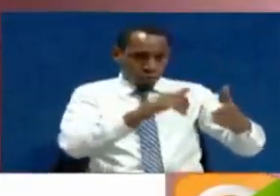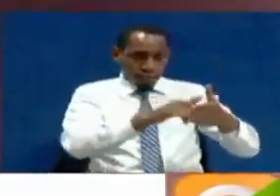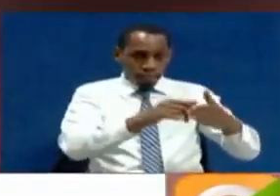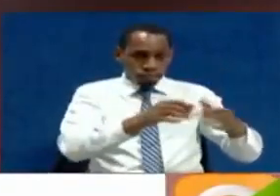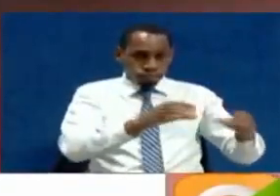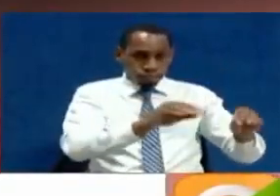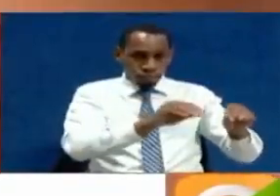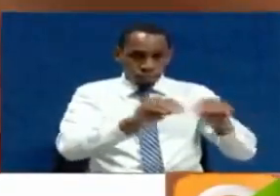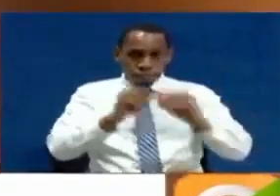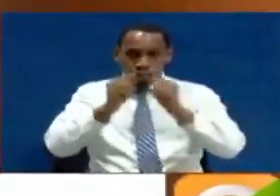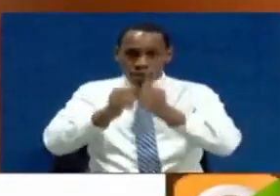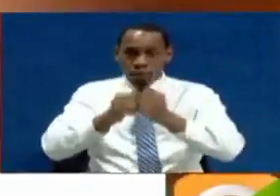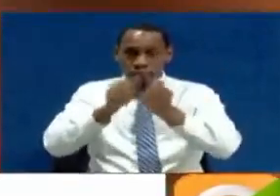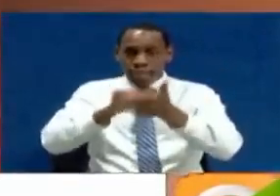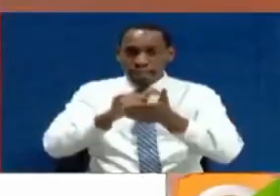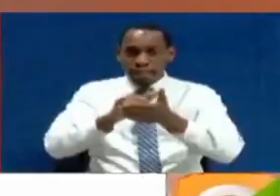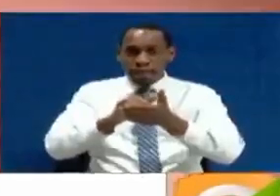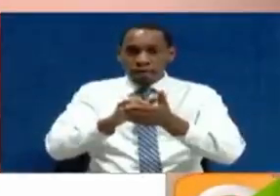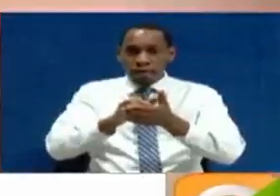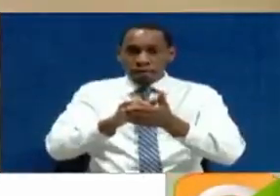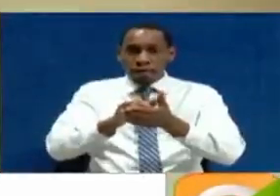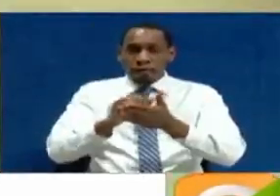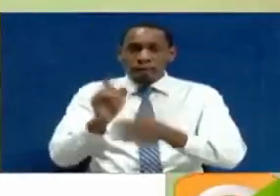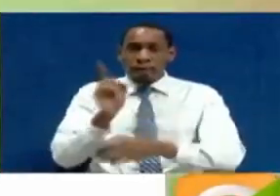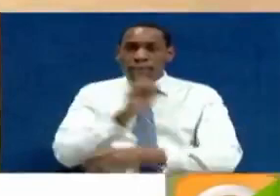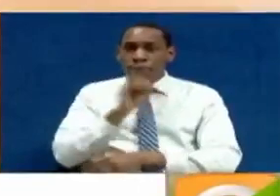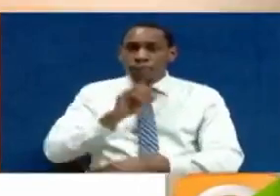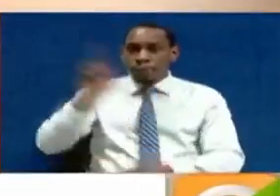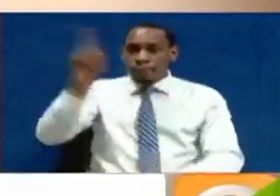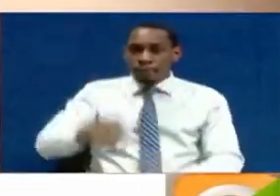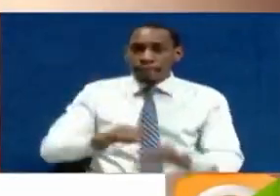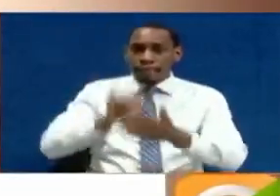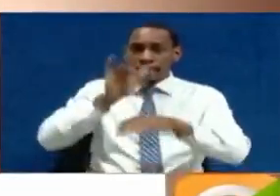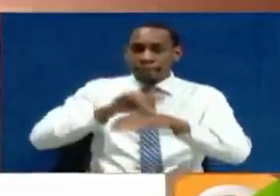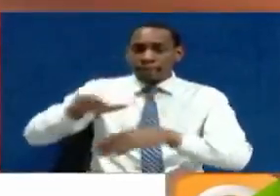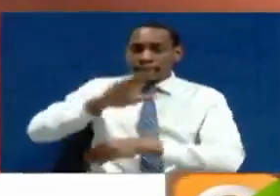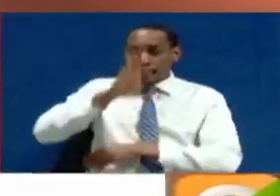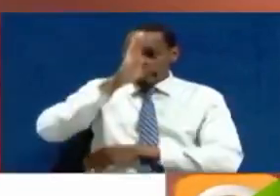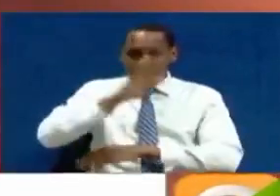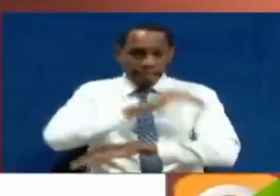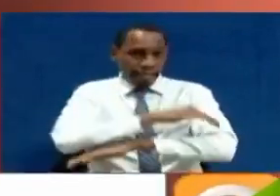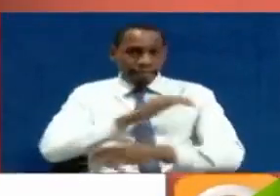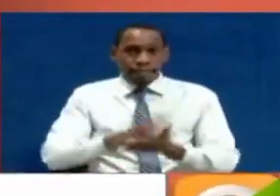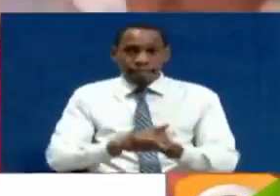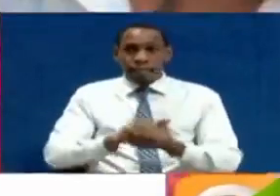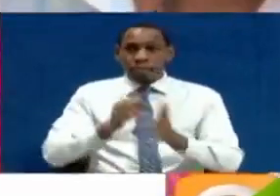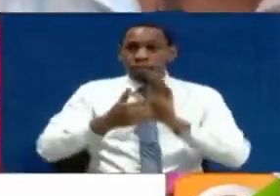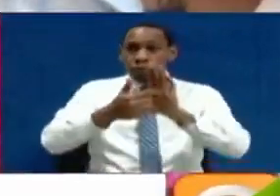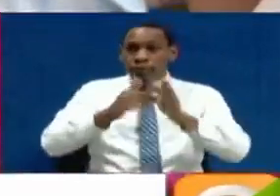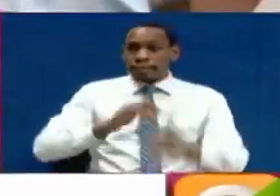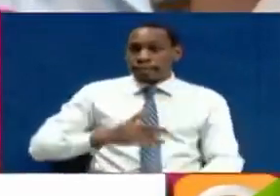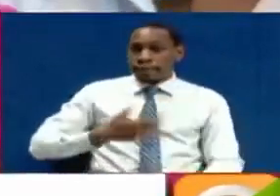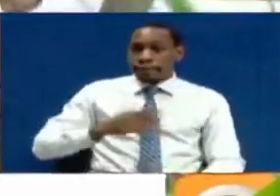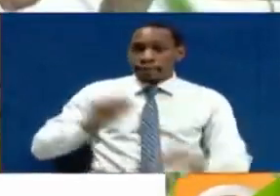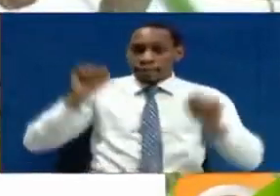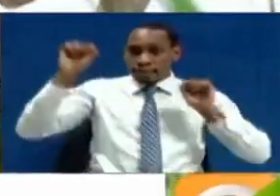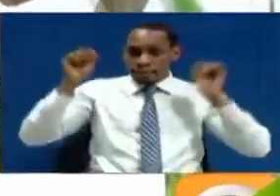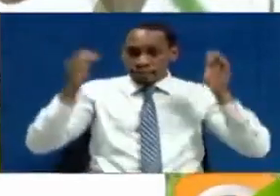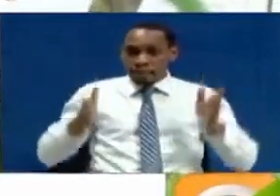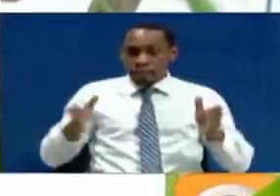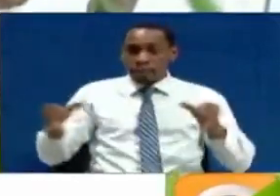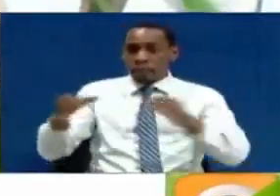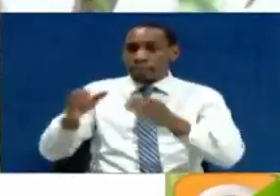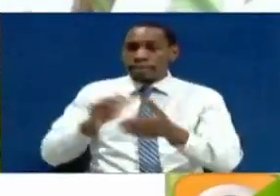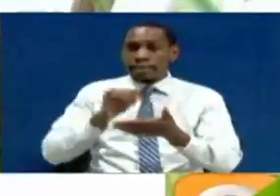huddled together to weather a severe thunderstorm that rolled through the area on Sunday evening, explaining the feeling of this pastoralist